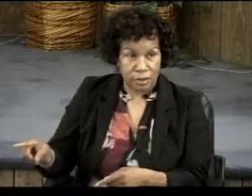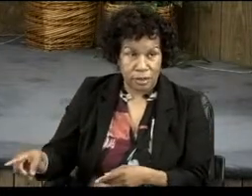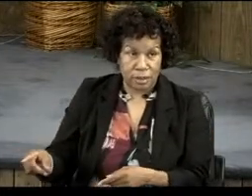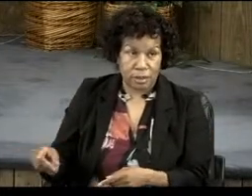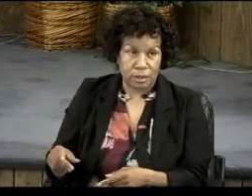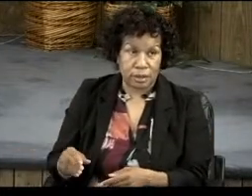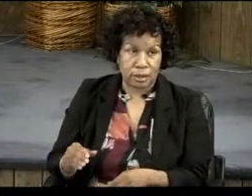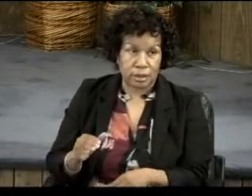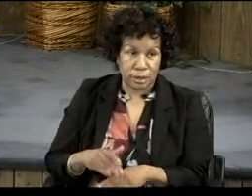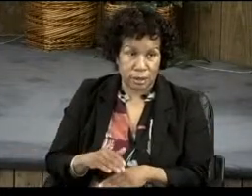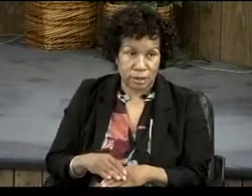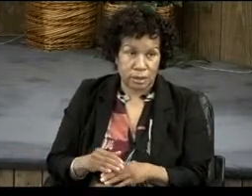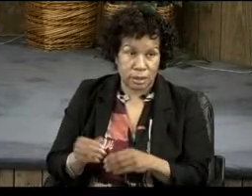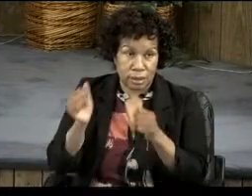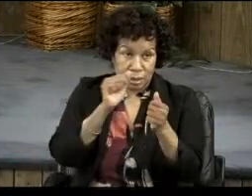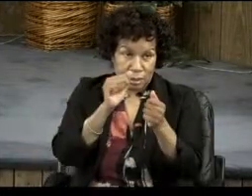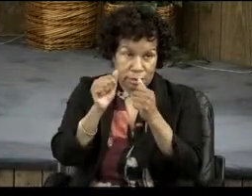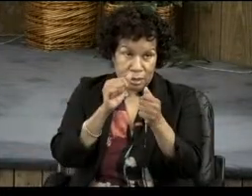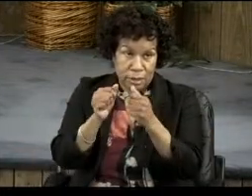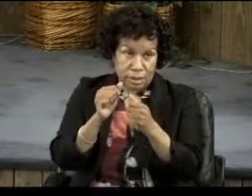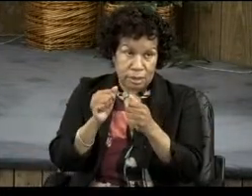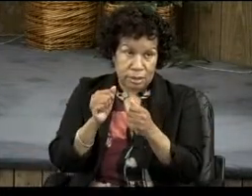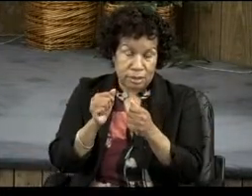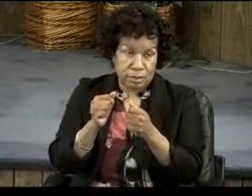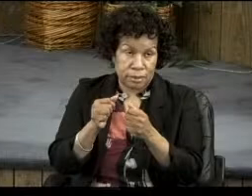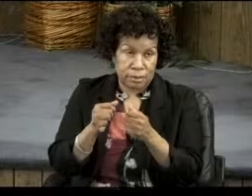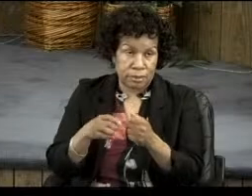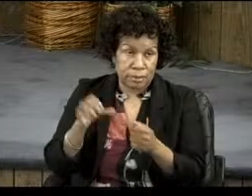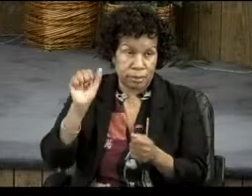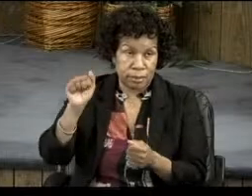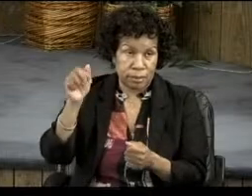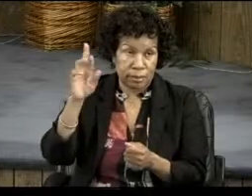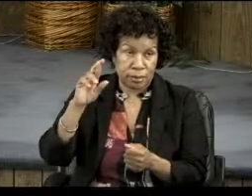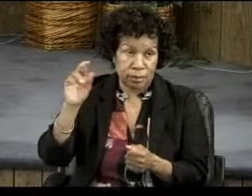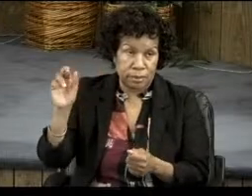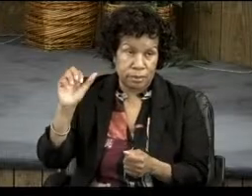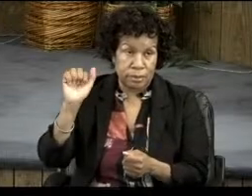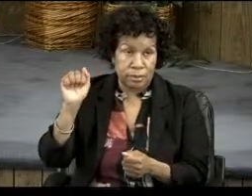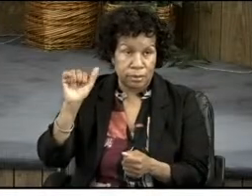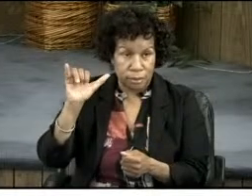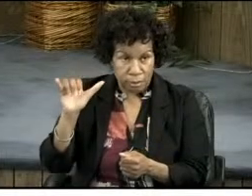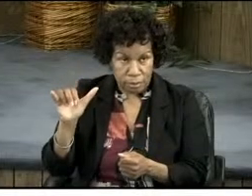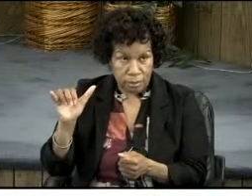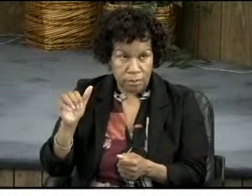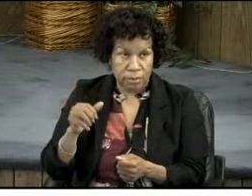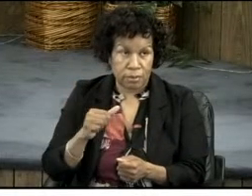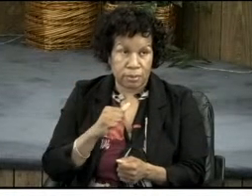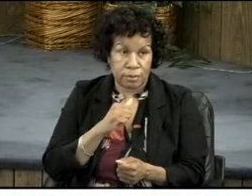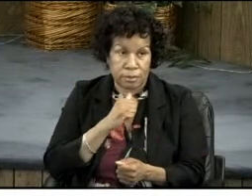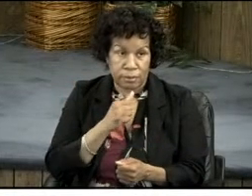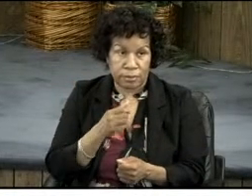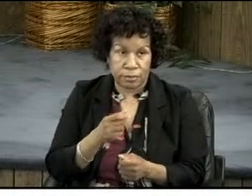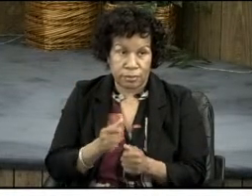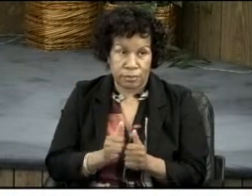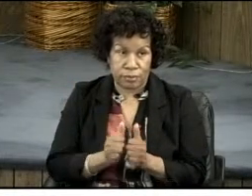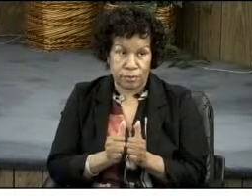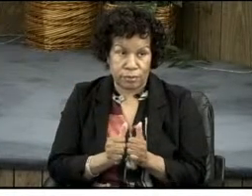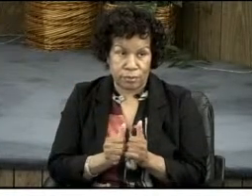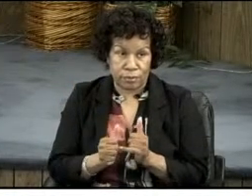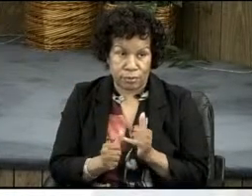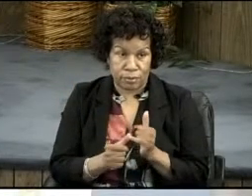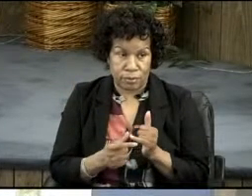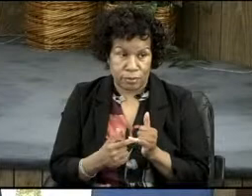the battle in array. Setting the battle in array is nothing more than lining up for